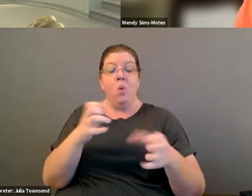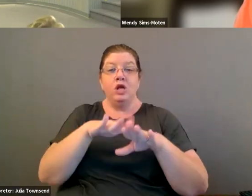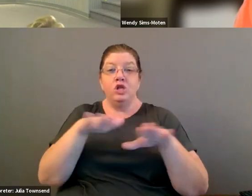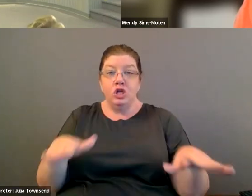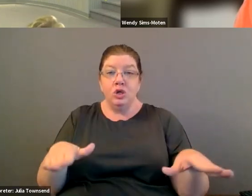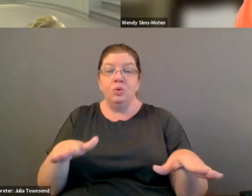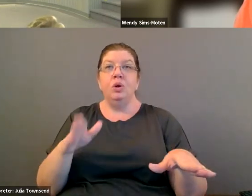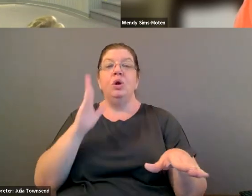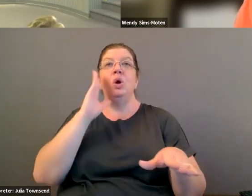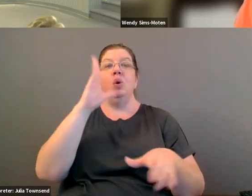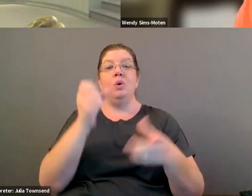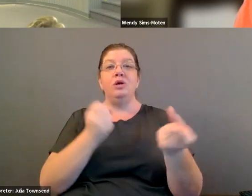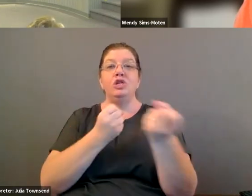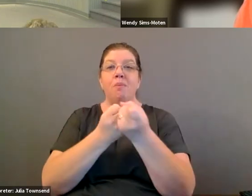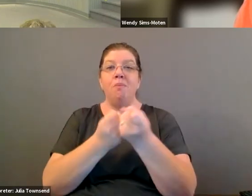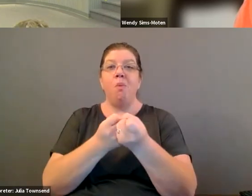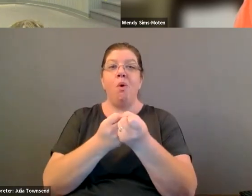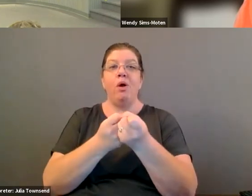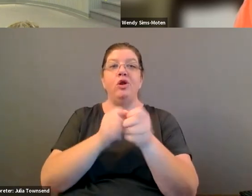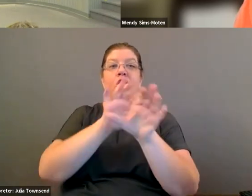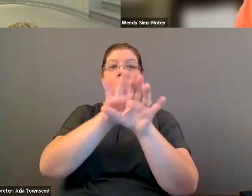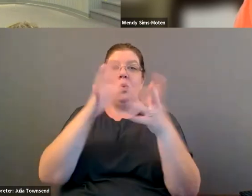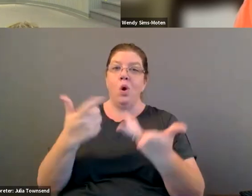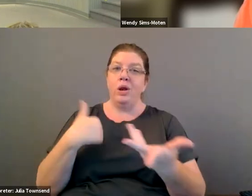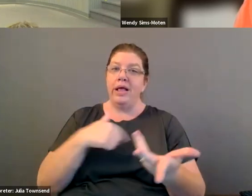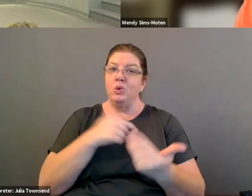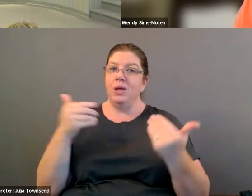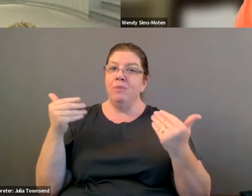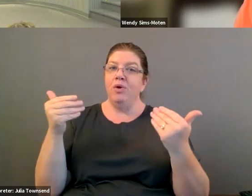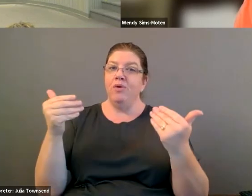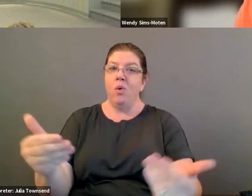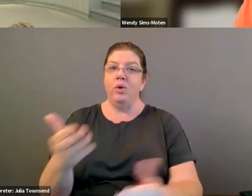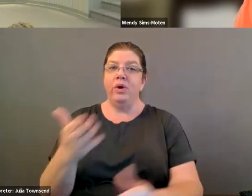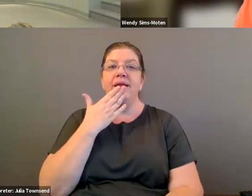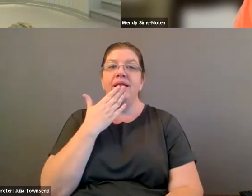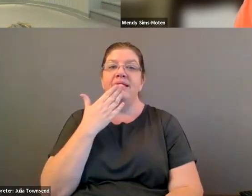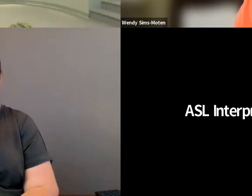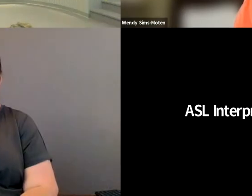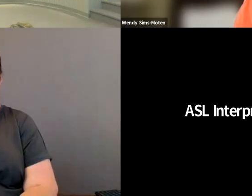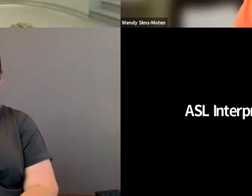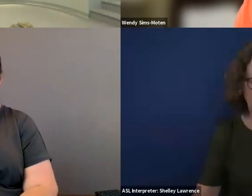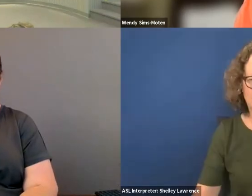will support the world as we move forward. Thank you.